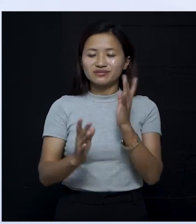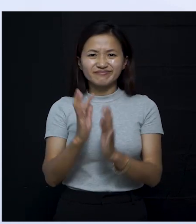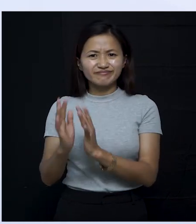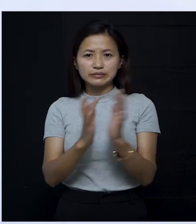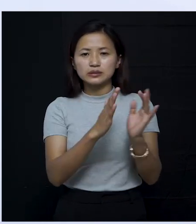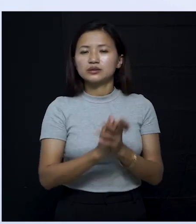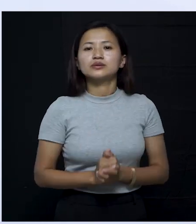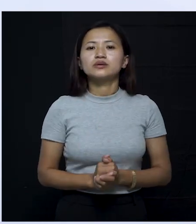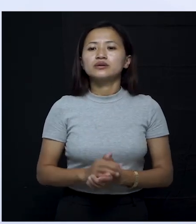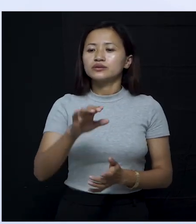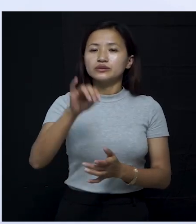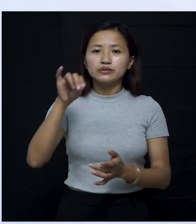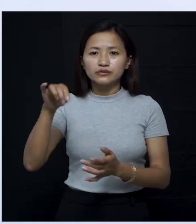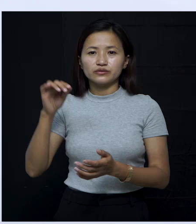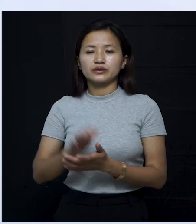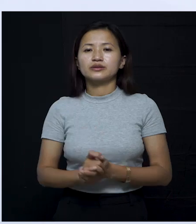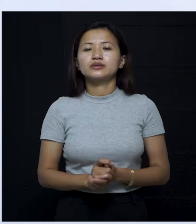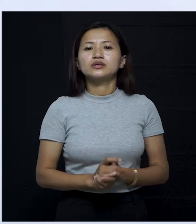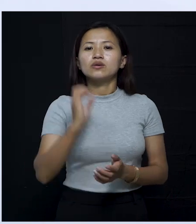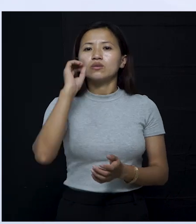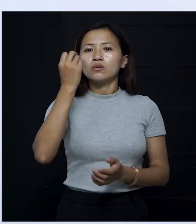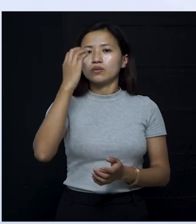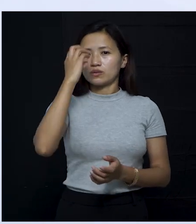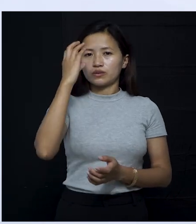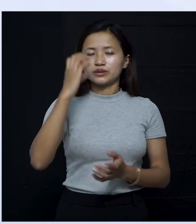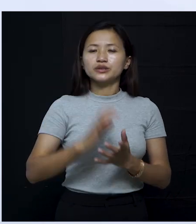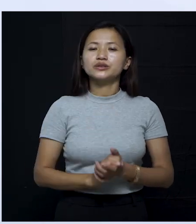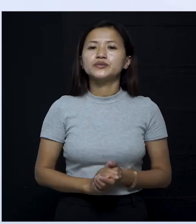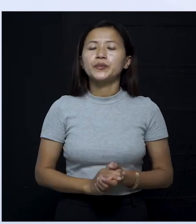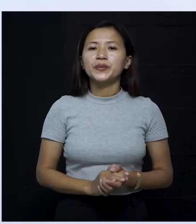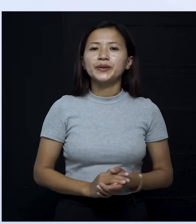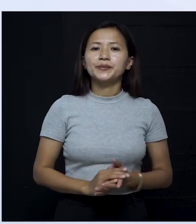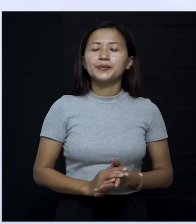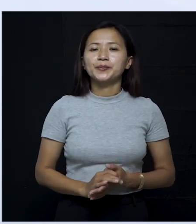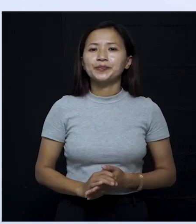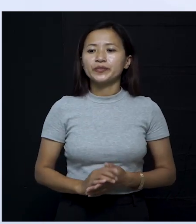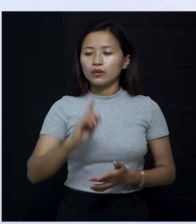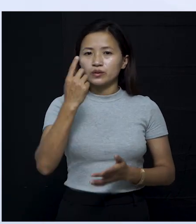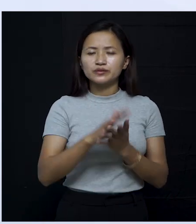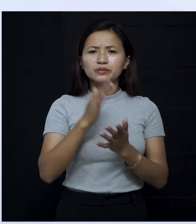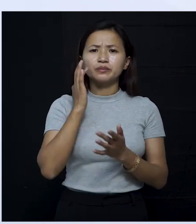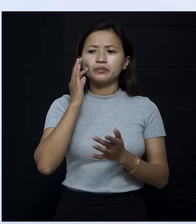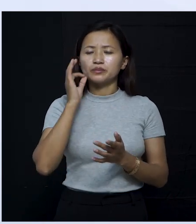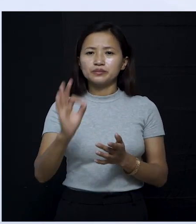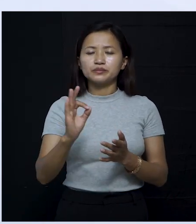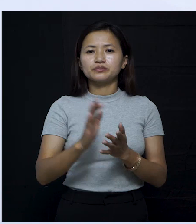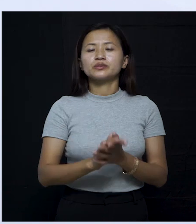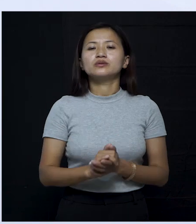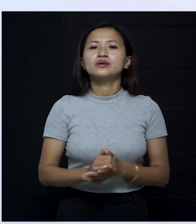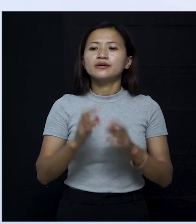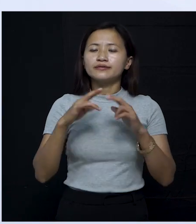to cash crops, you will find that we have orange, isn't it? Orange is also one of the most important cash crops